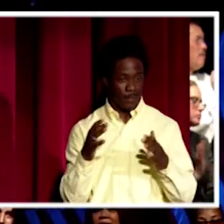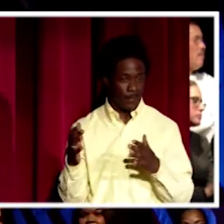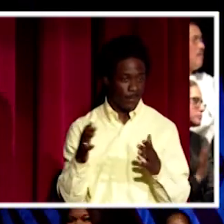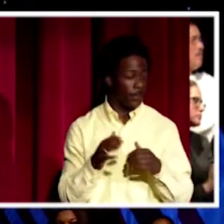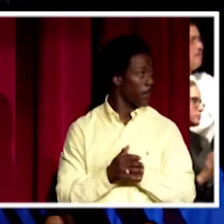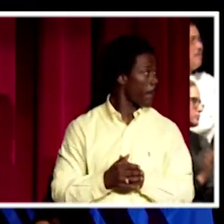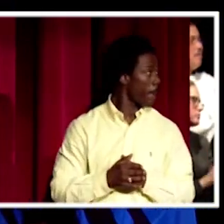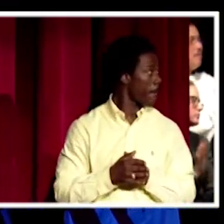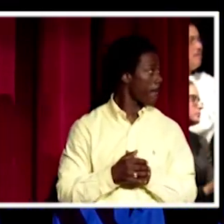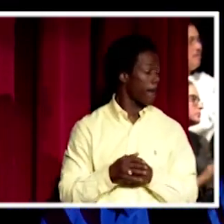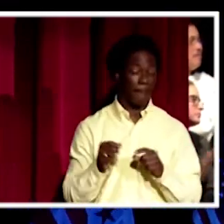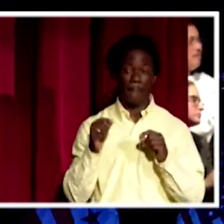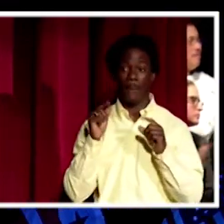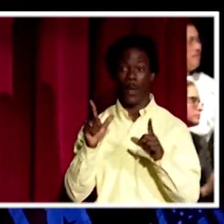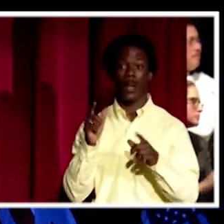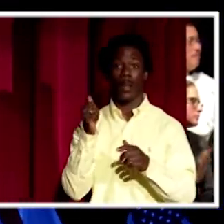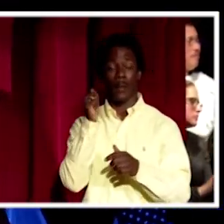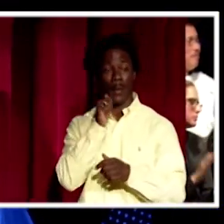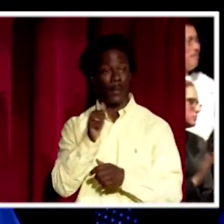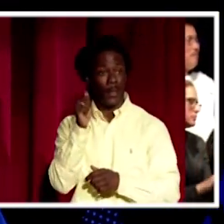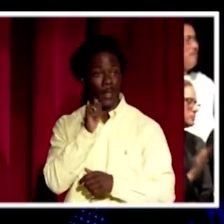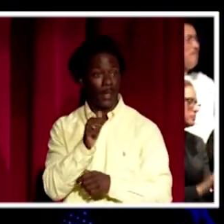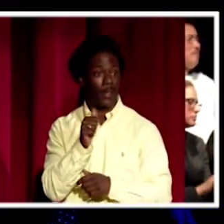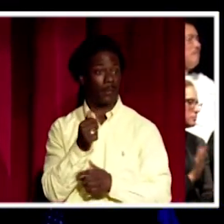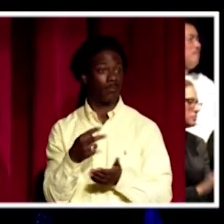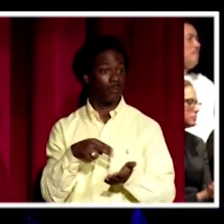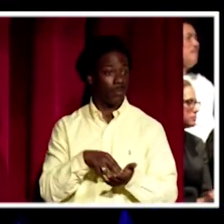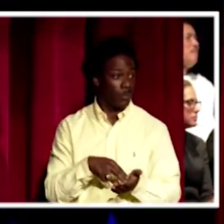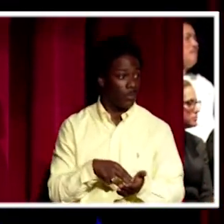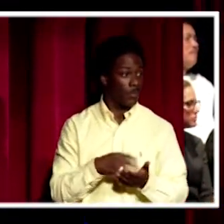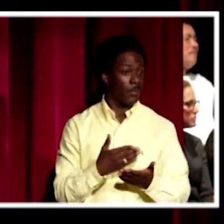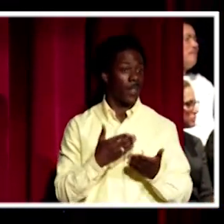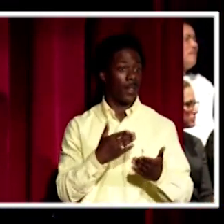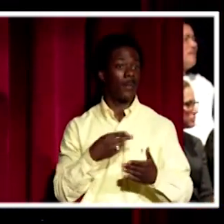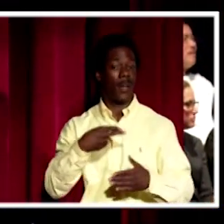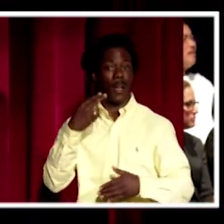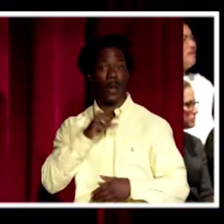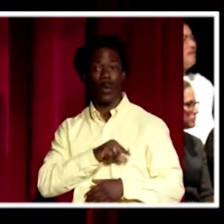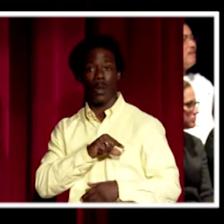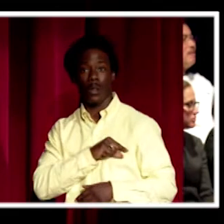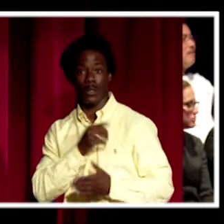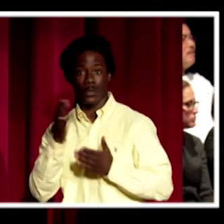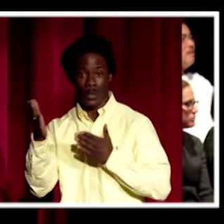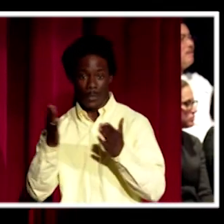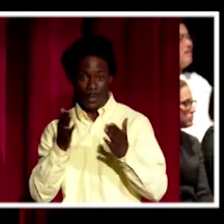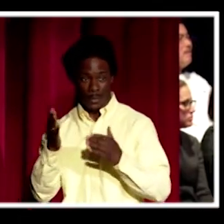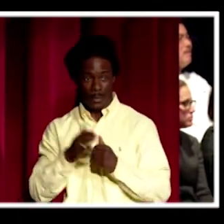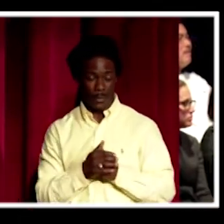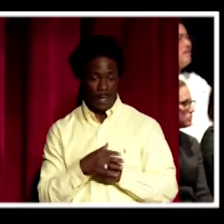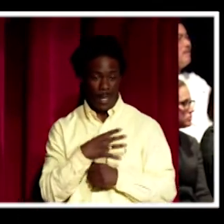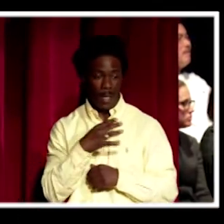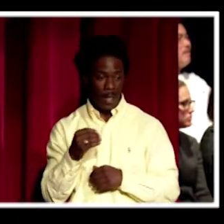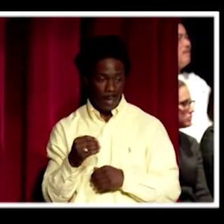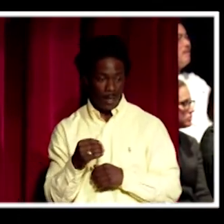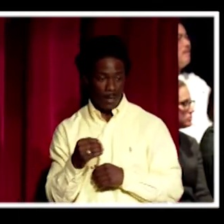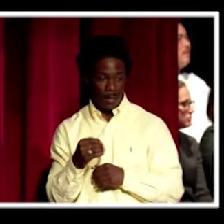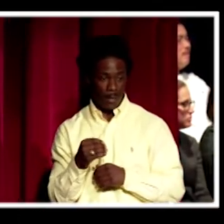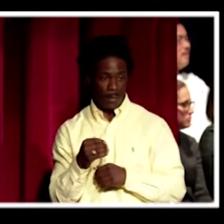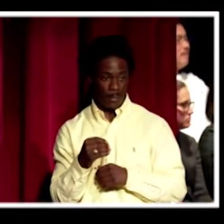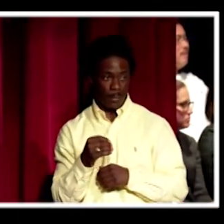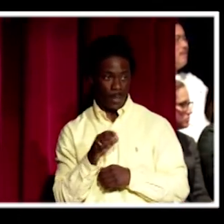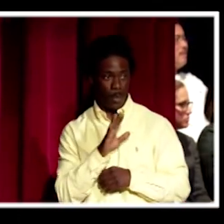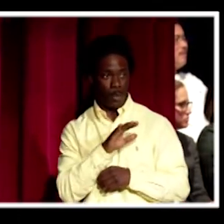They get up every single day, they deliver high quality services, and they take their jobs